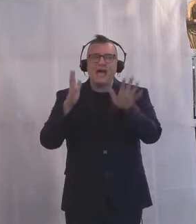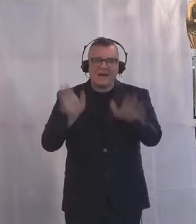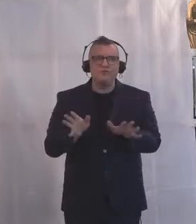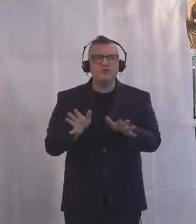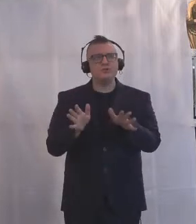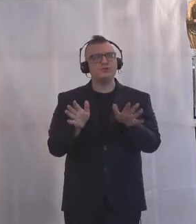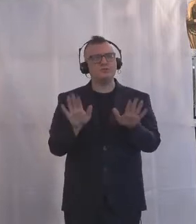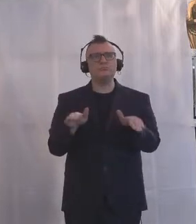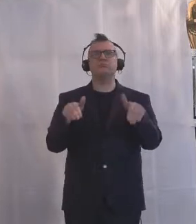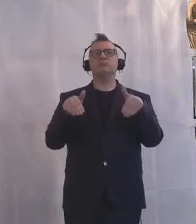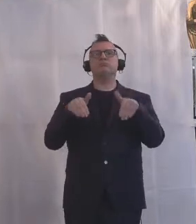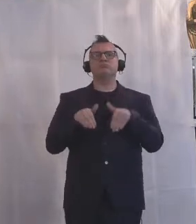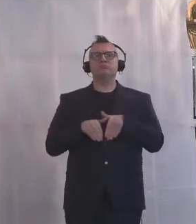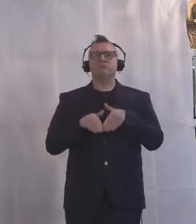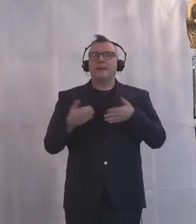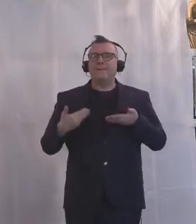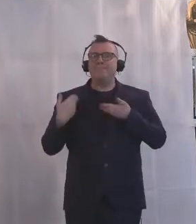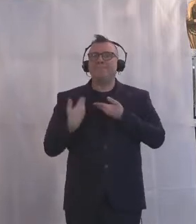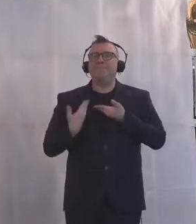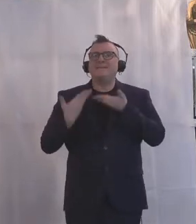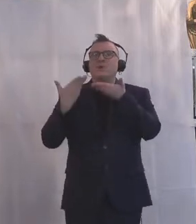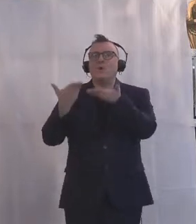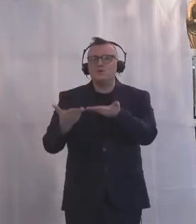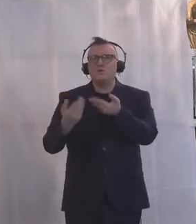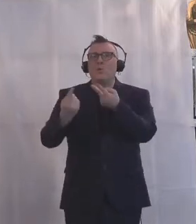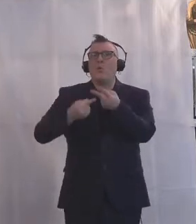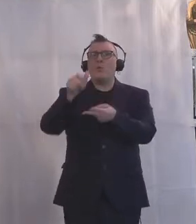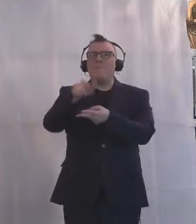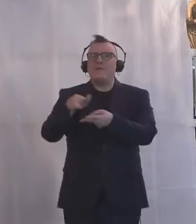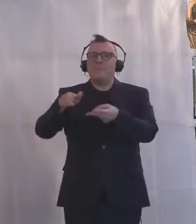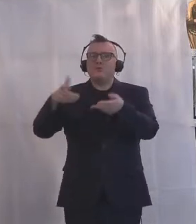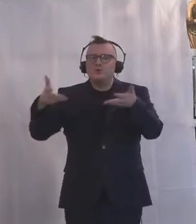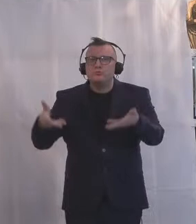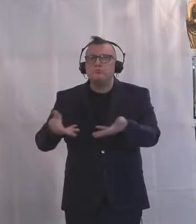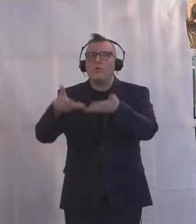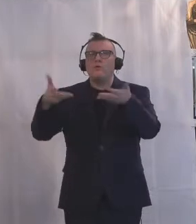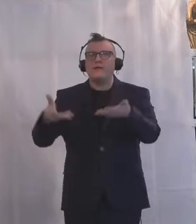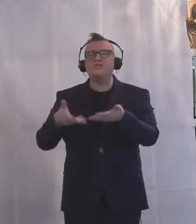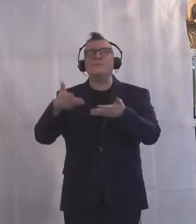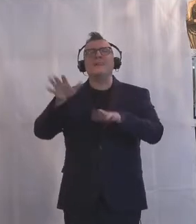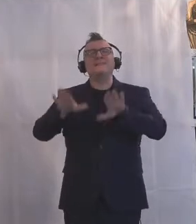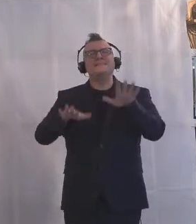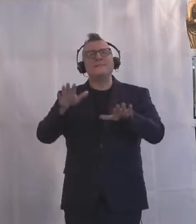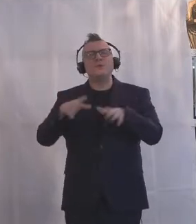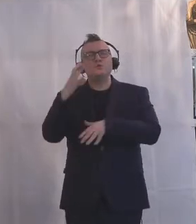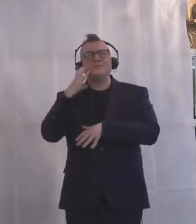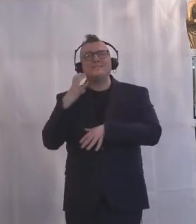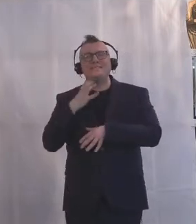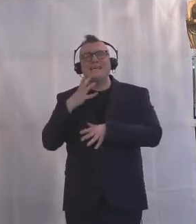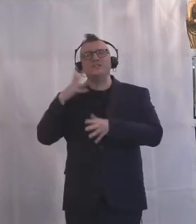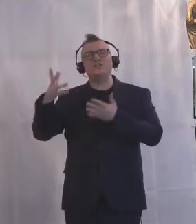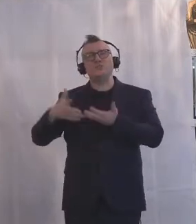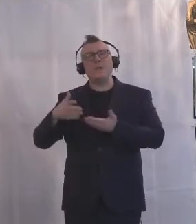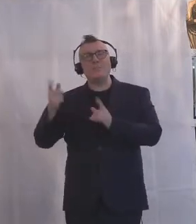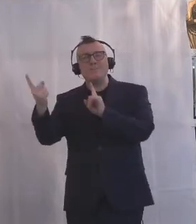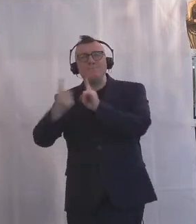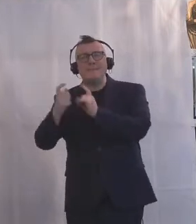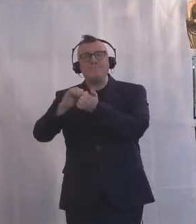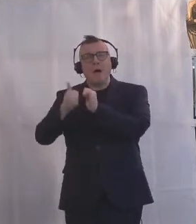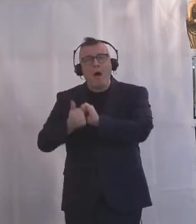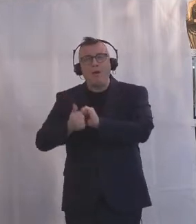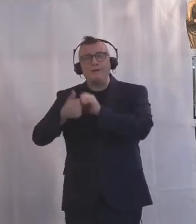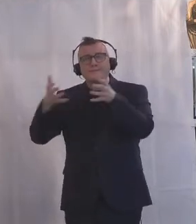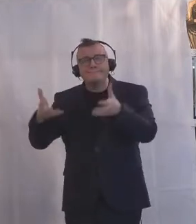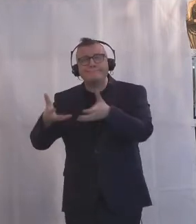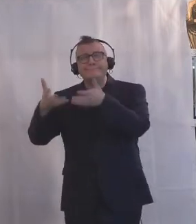it to university and build it up and strengthen it up and find a partner and, be able to cope with survival.